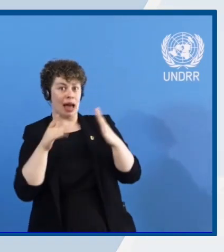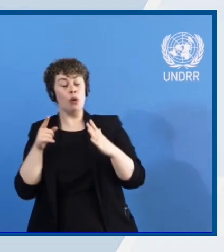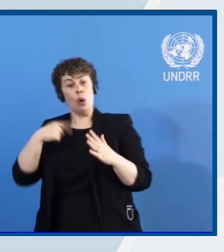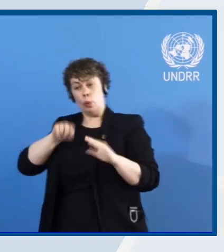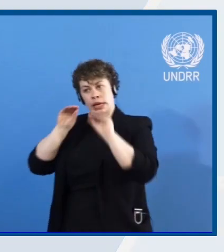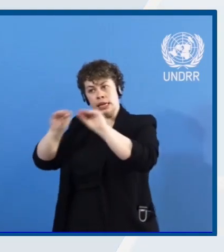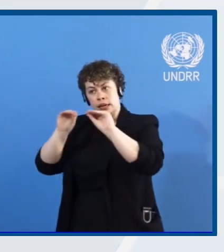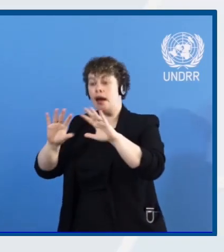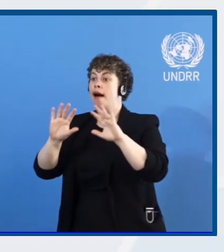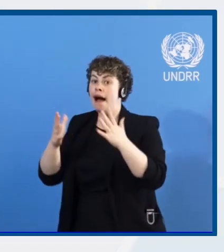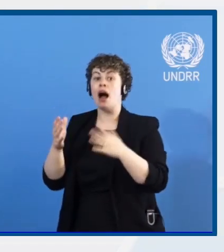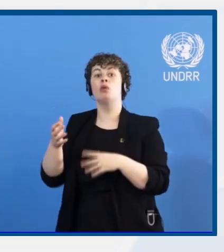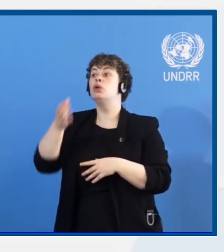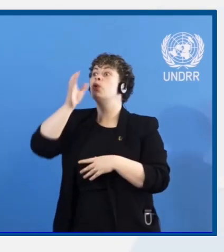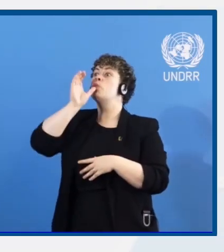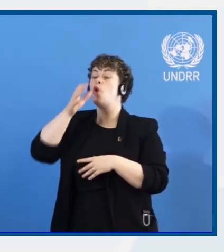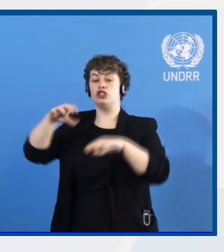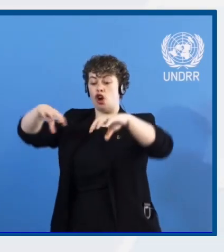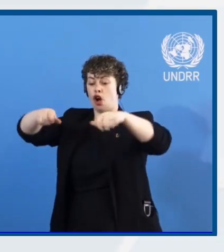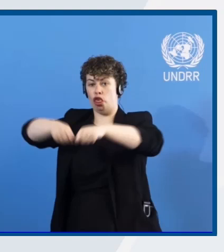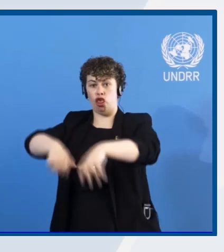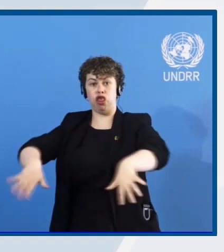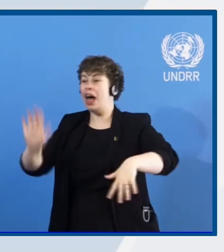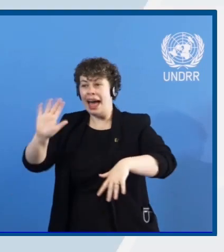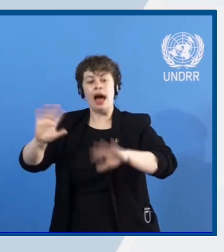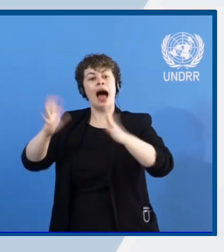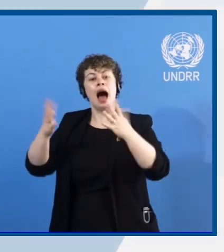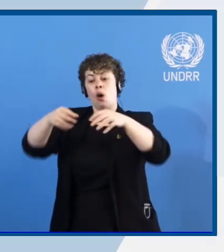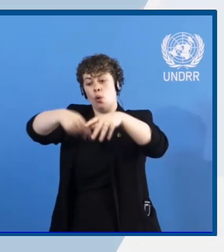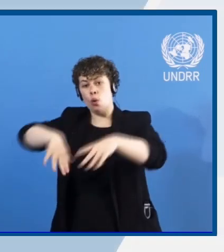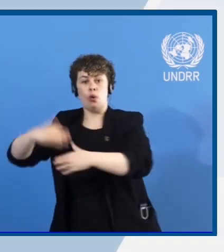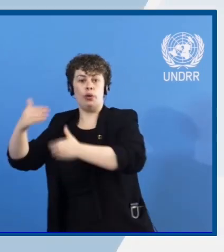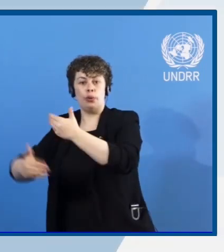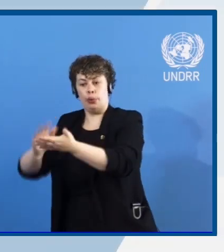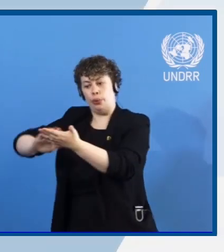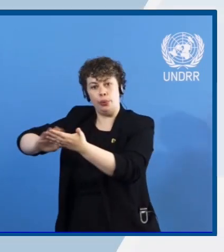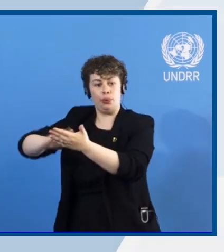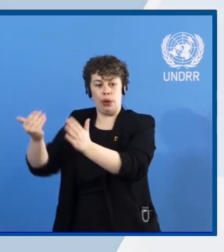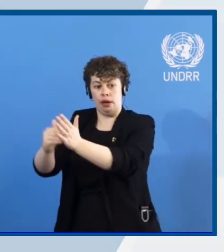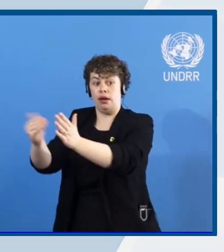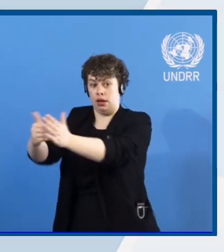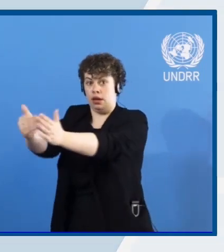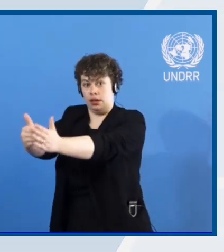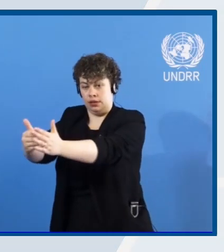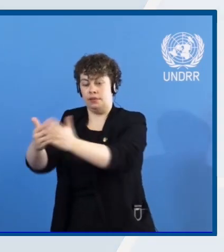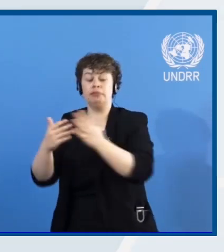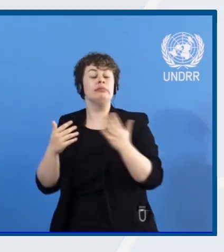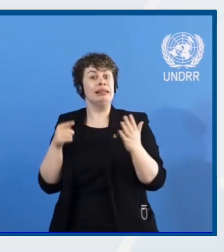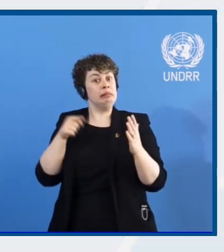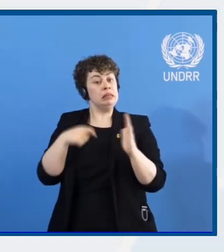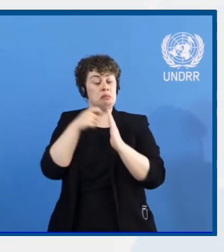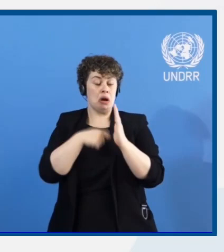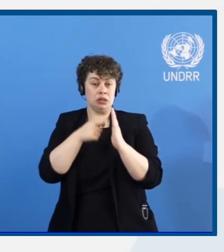grey water recycling systems for that same stakeholder group. As I said before, the project has